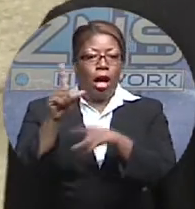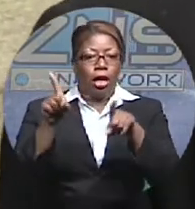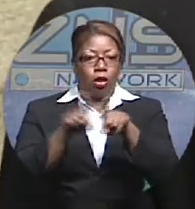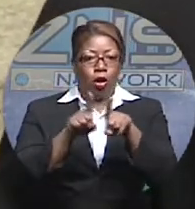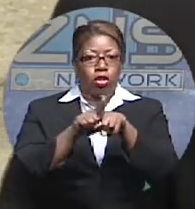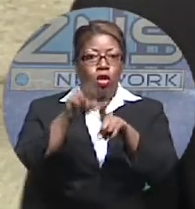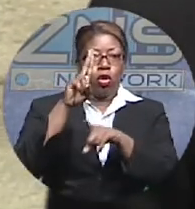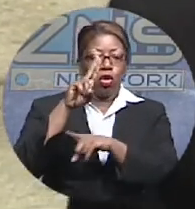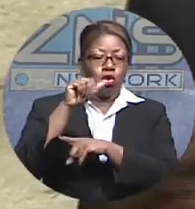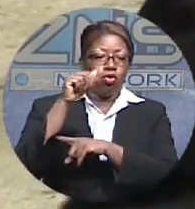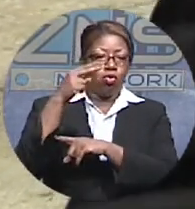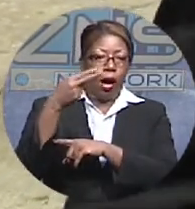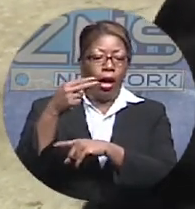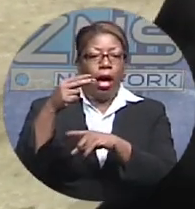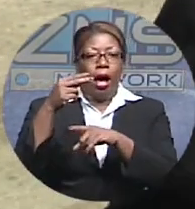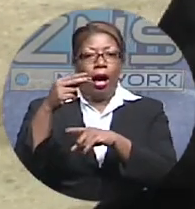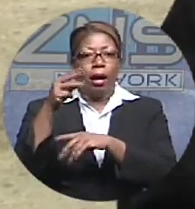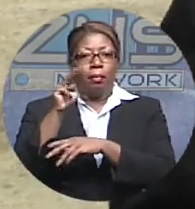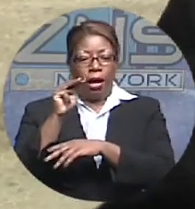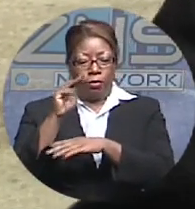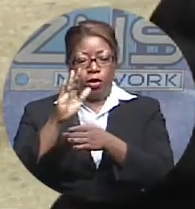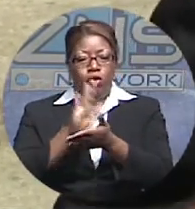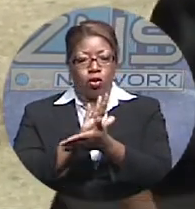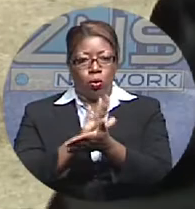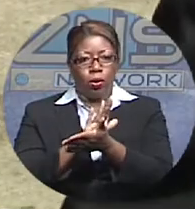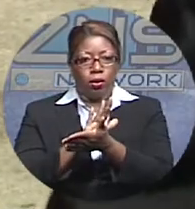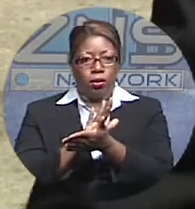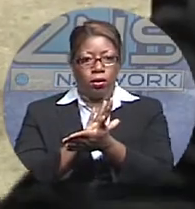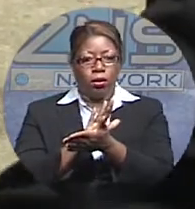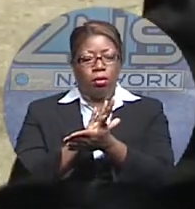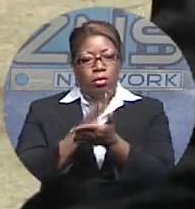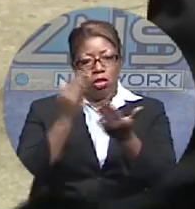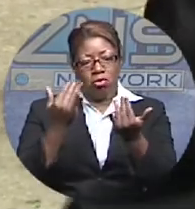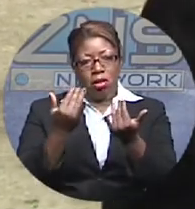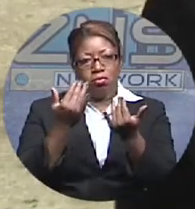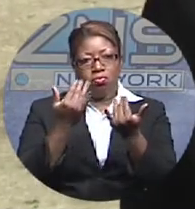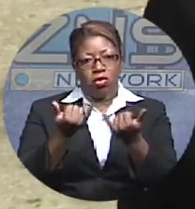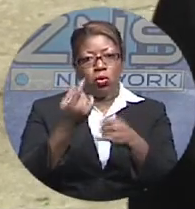Uriah McPhee schools, and we're going to try to have that done between tomorrow and the weekend.